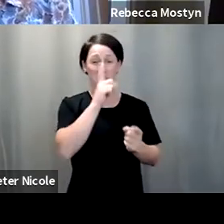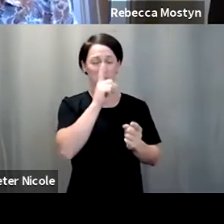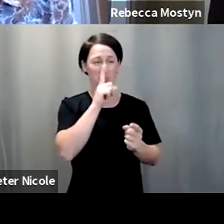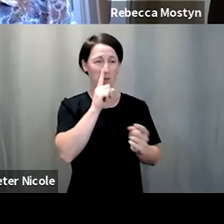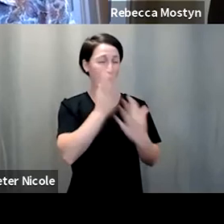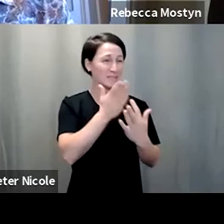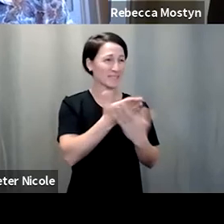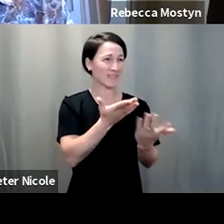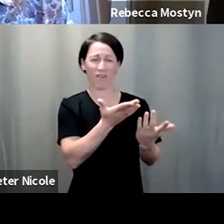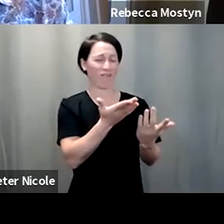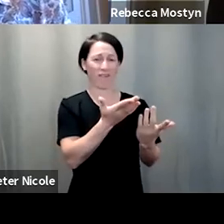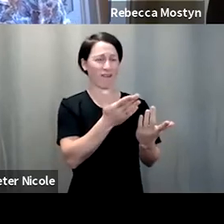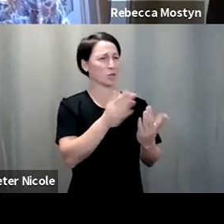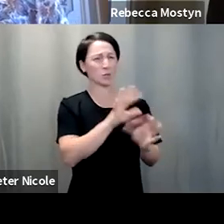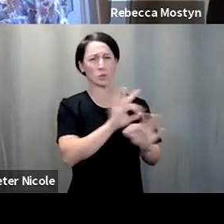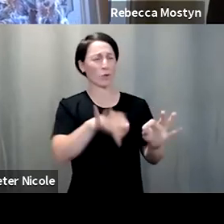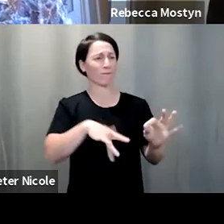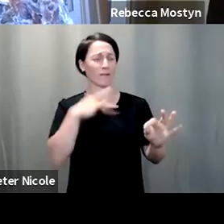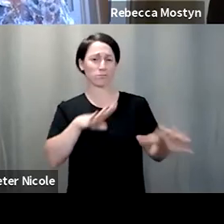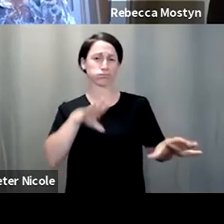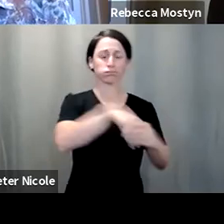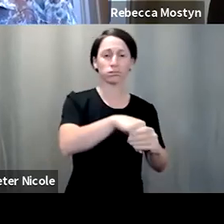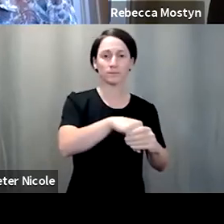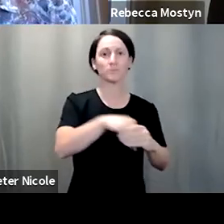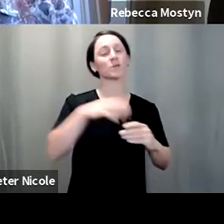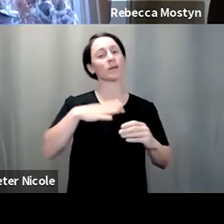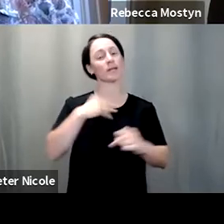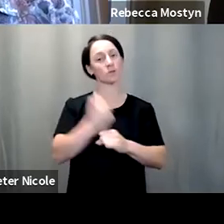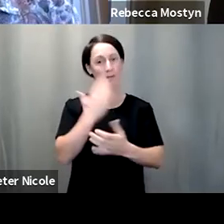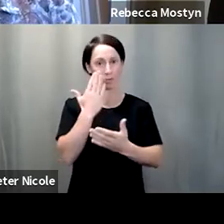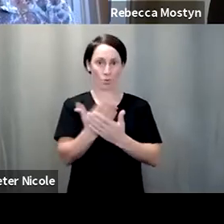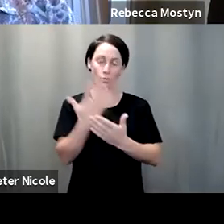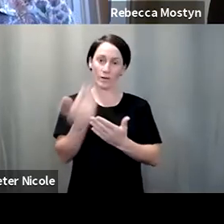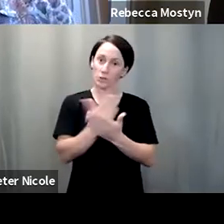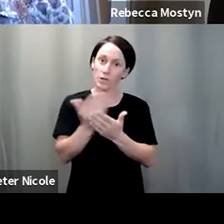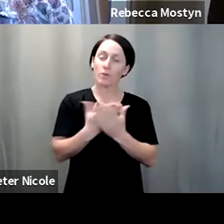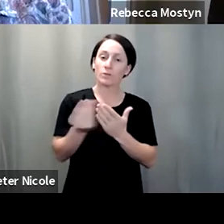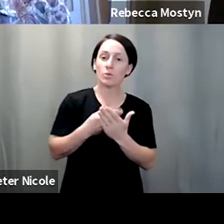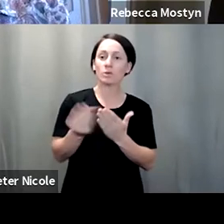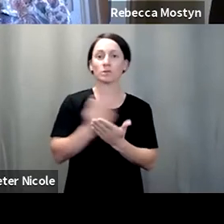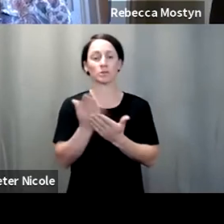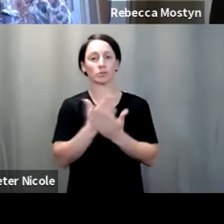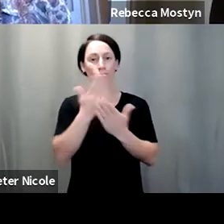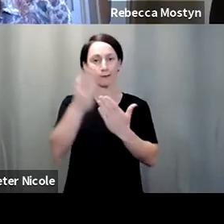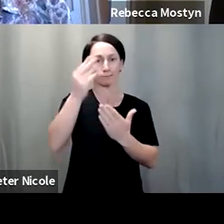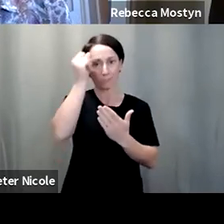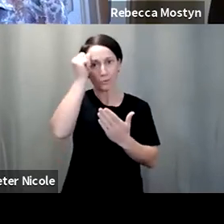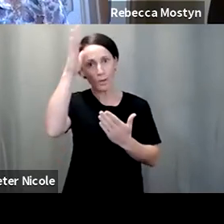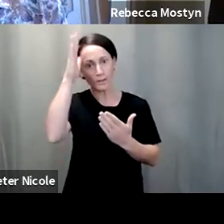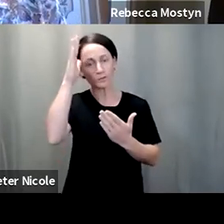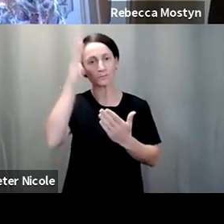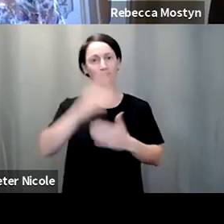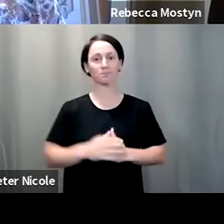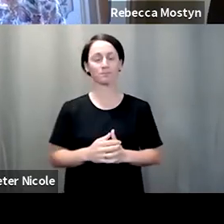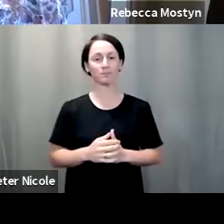win-win in terms of resourcing and audience development. But that's interesting in terms of what you say about the